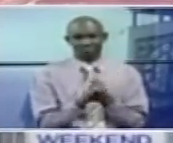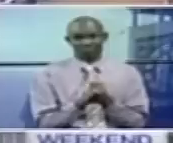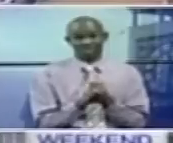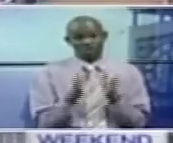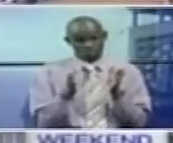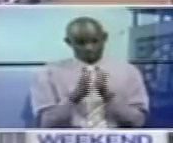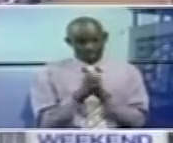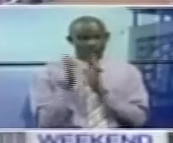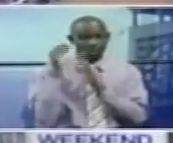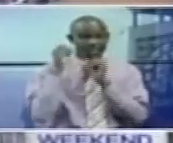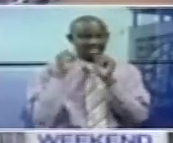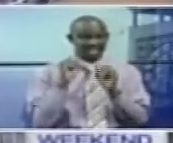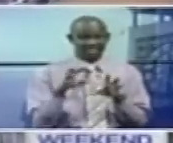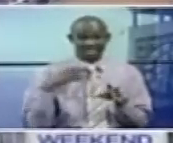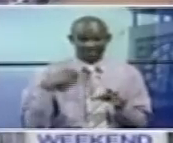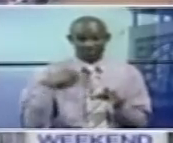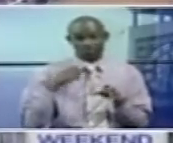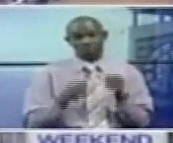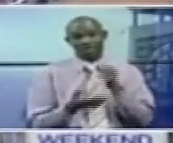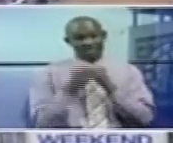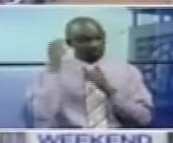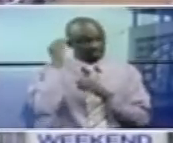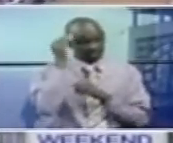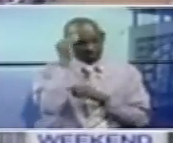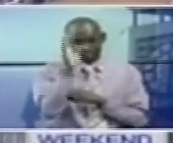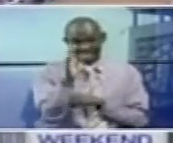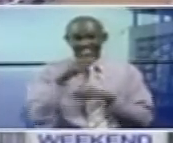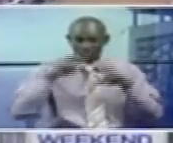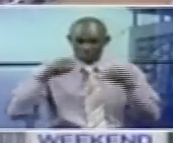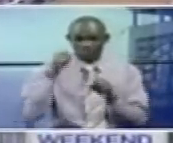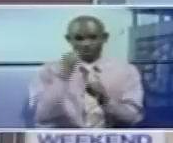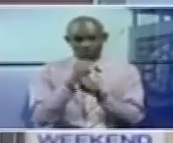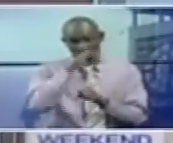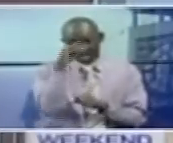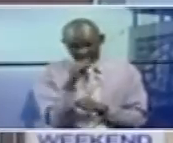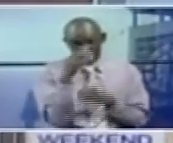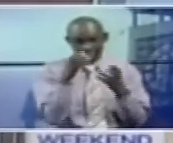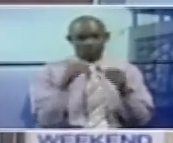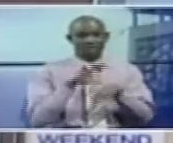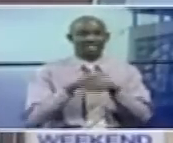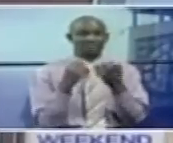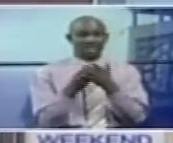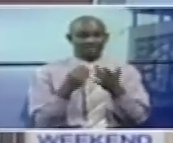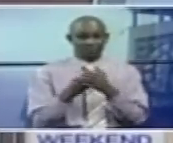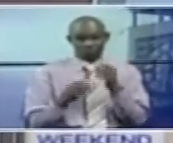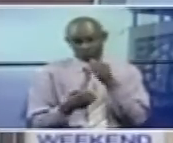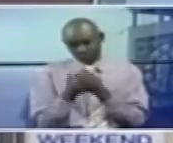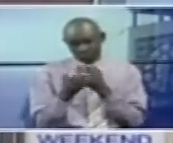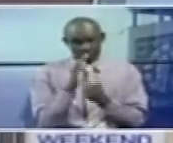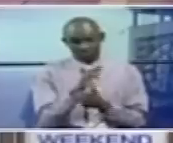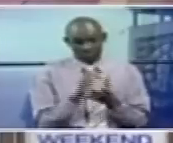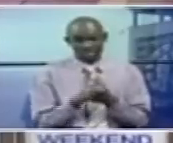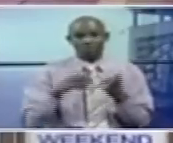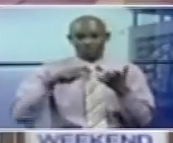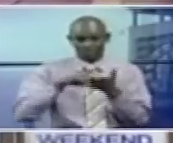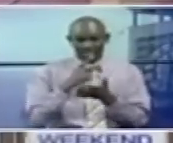With no hope of furthering his education, Daniel sought a job with an art gallery to raise money for his upkeep. He was